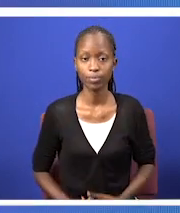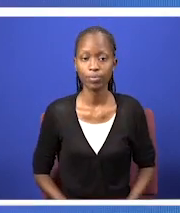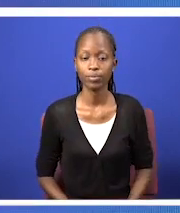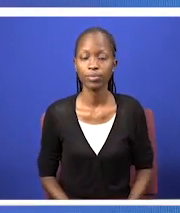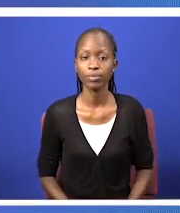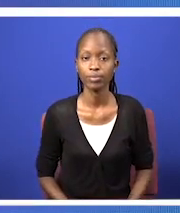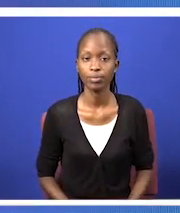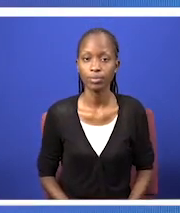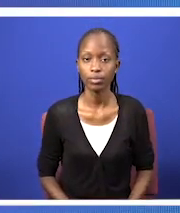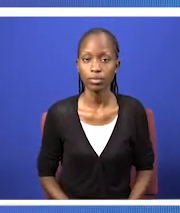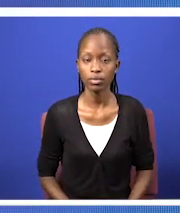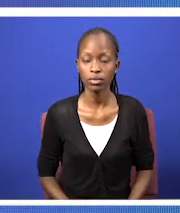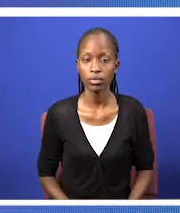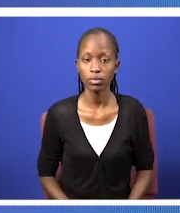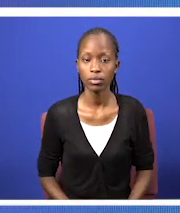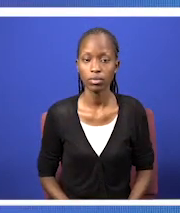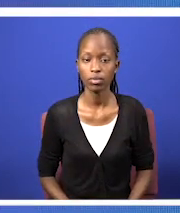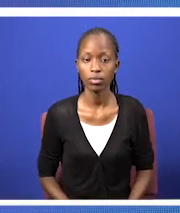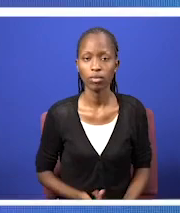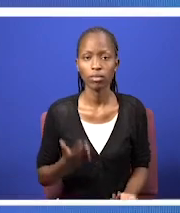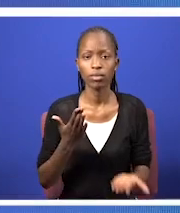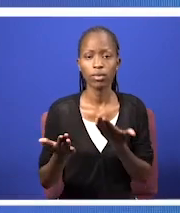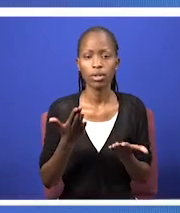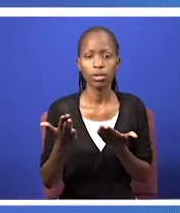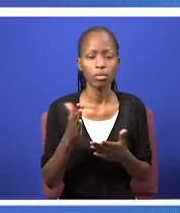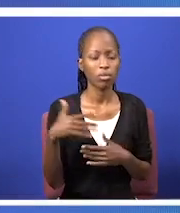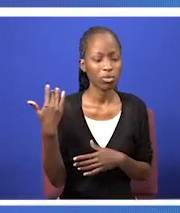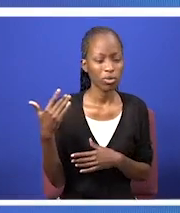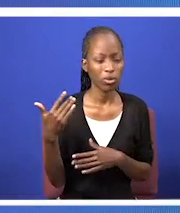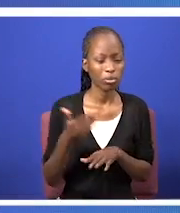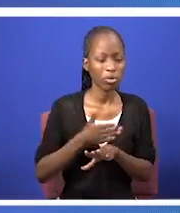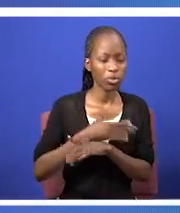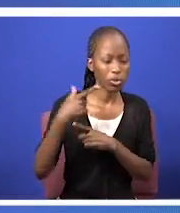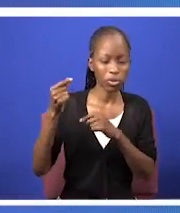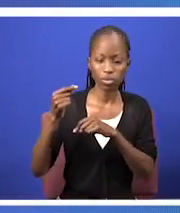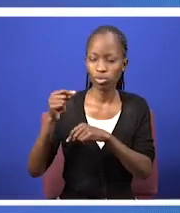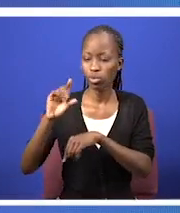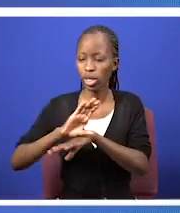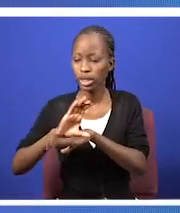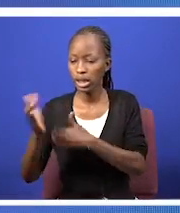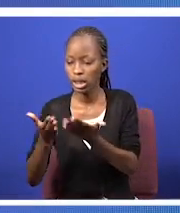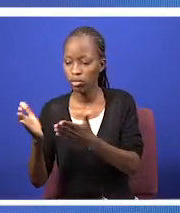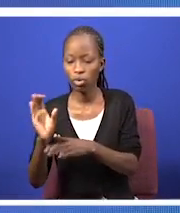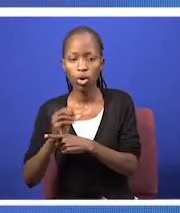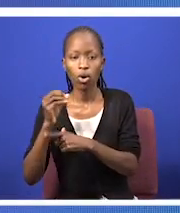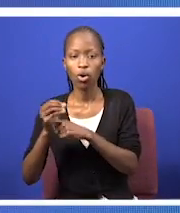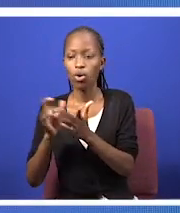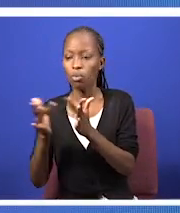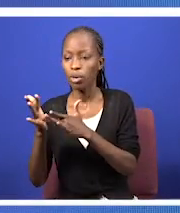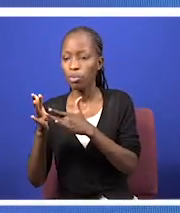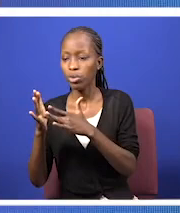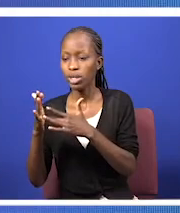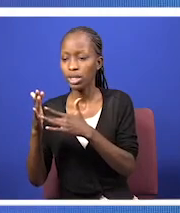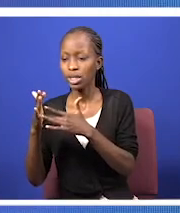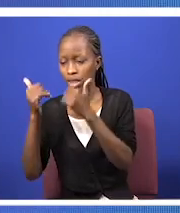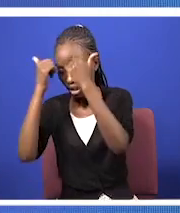of God to us today. Now, perhaps you've been to a church service or to a fellowship meeting where you suddenly